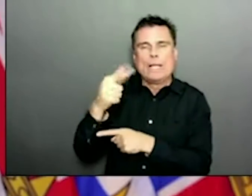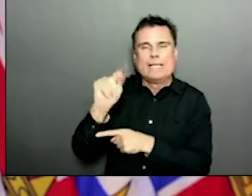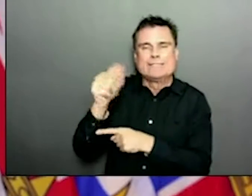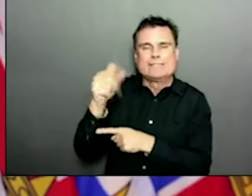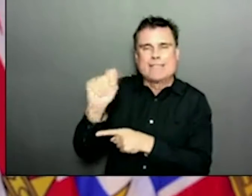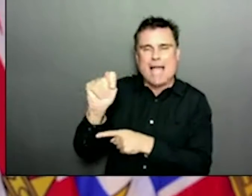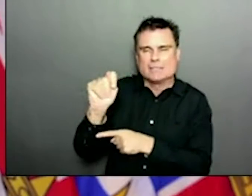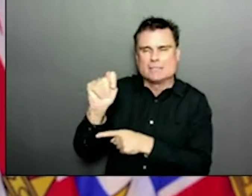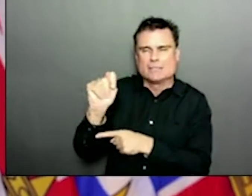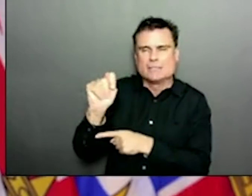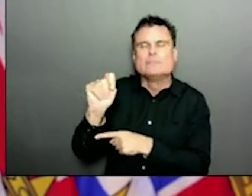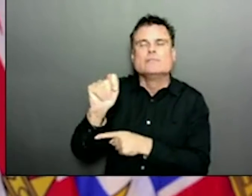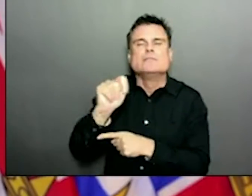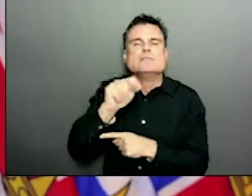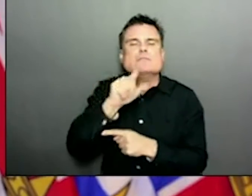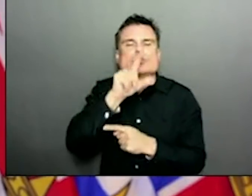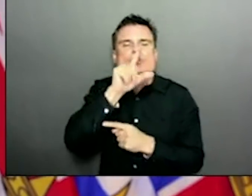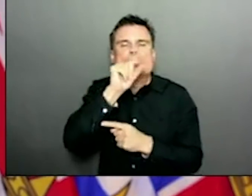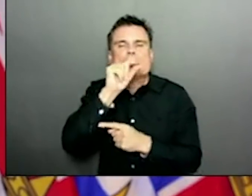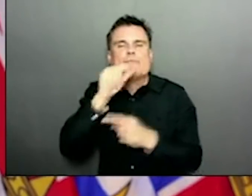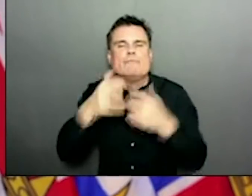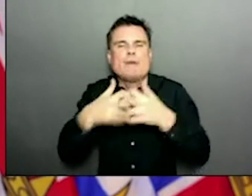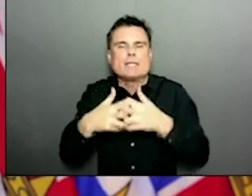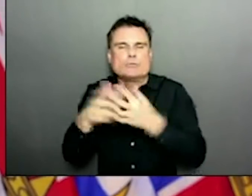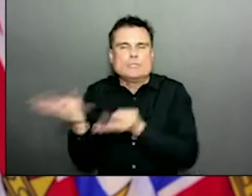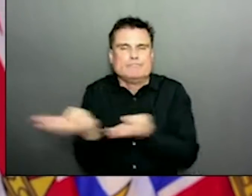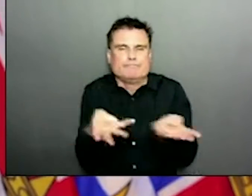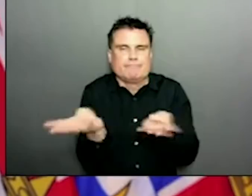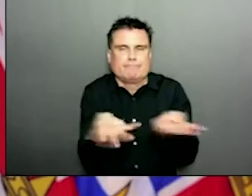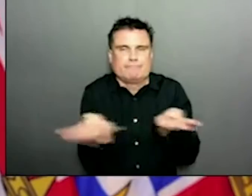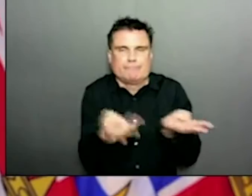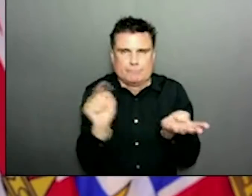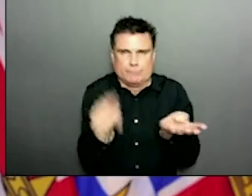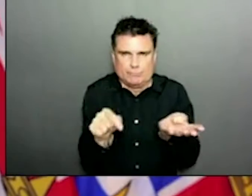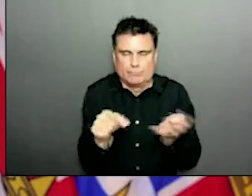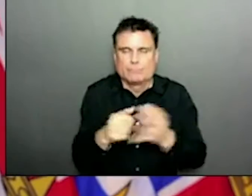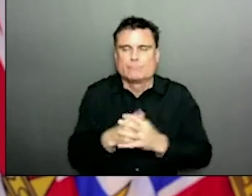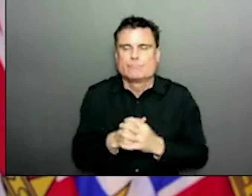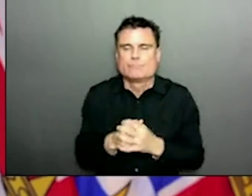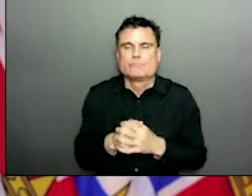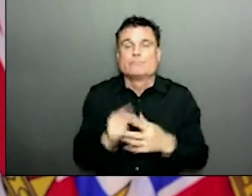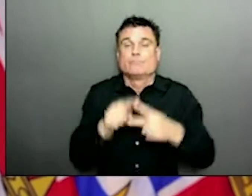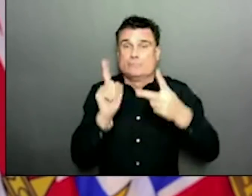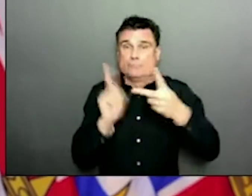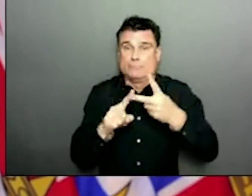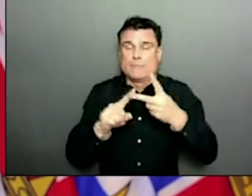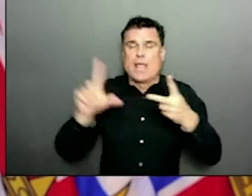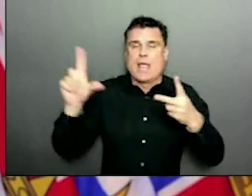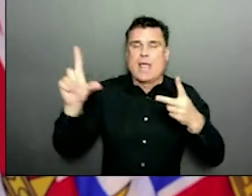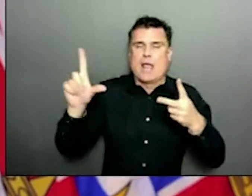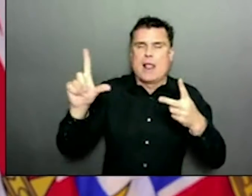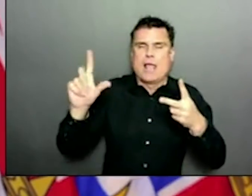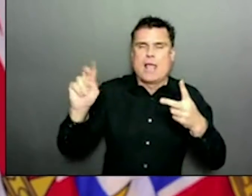Health Region, and the other, the diversified transportation employees connected to LNG